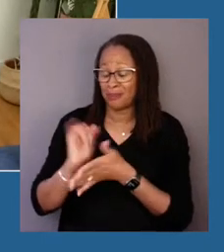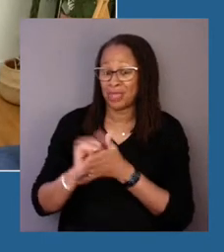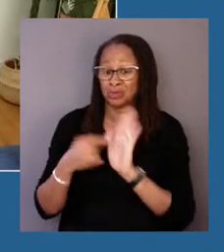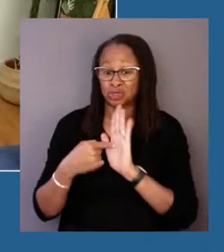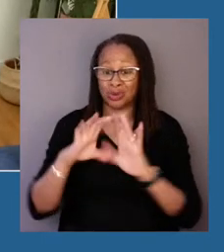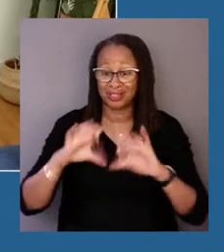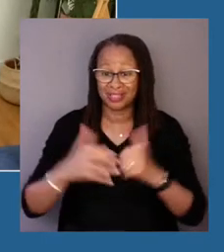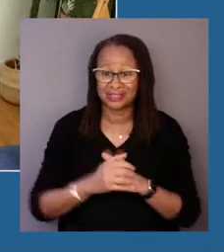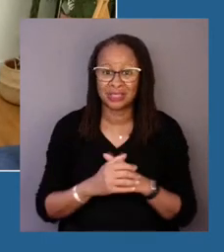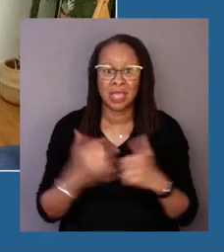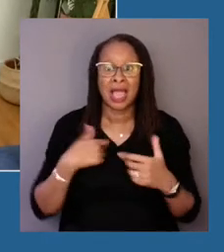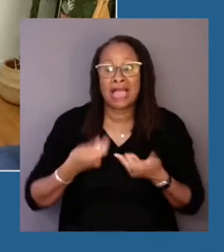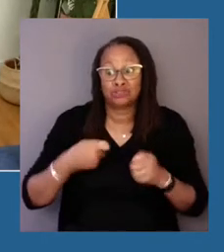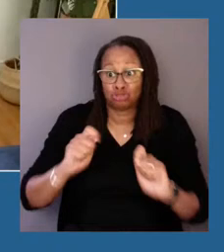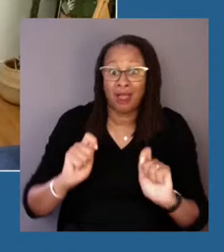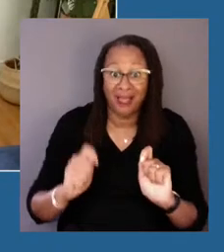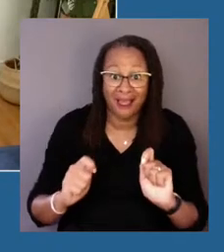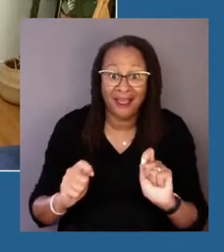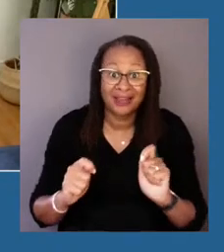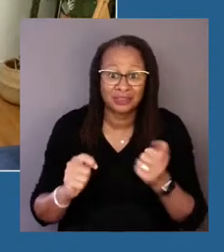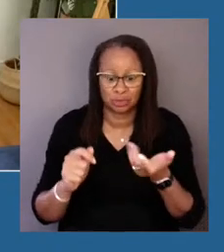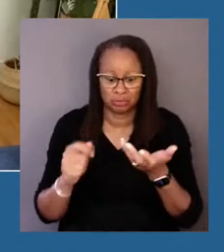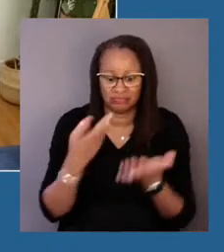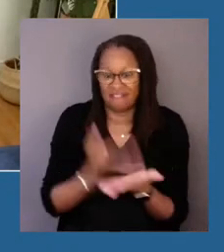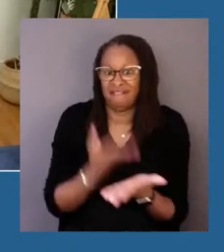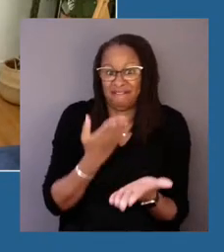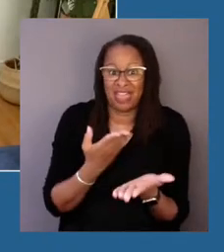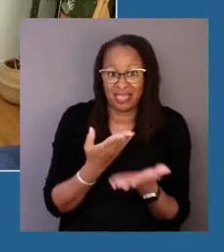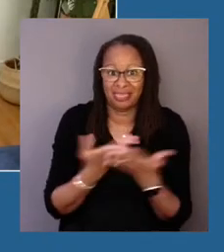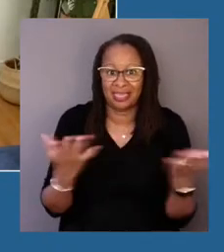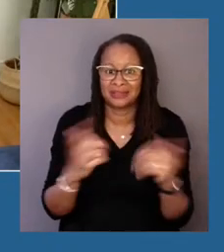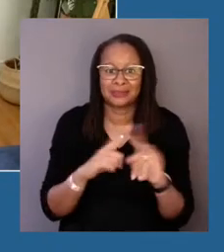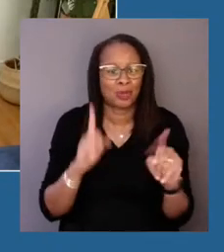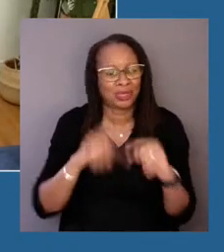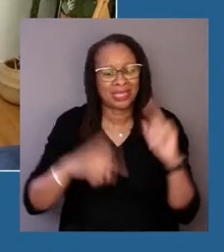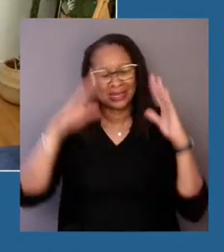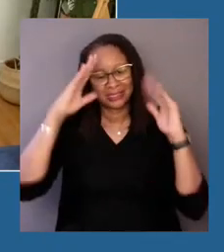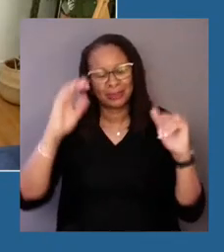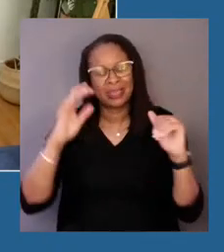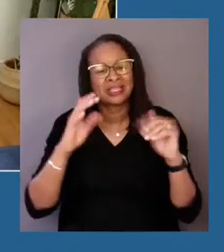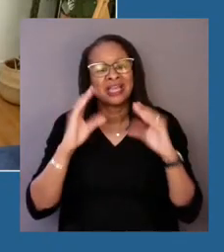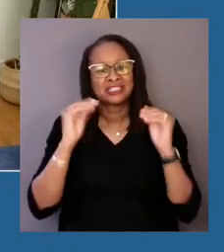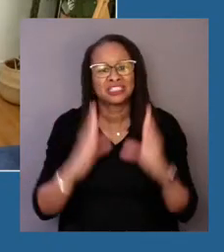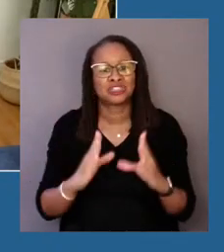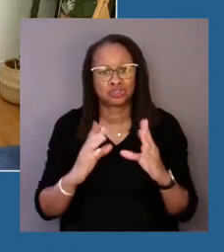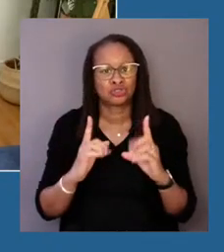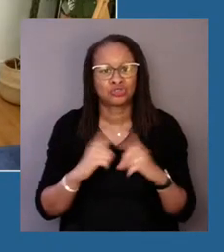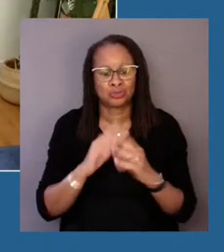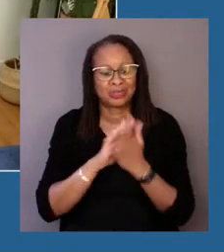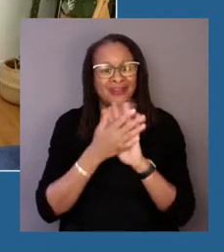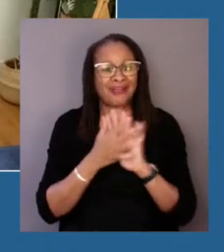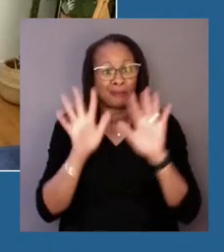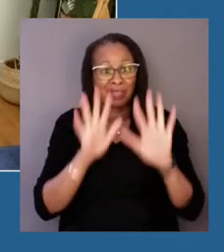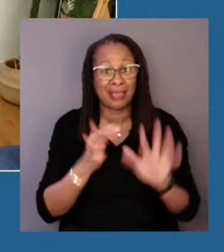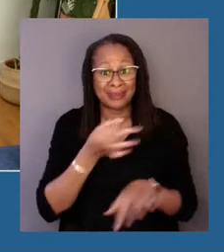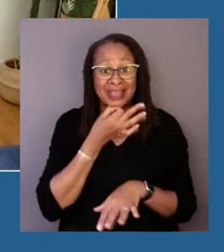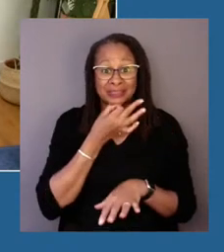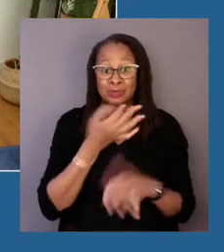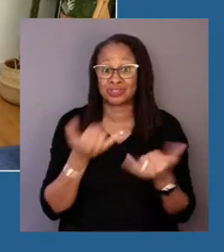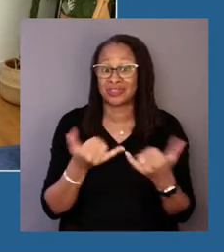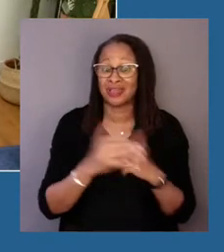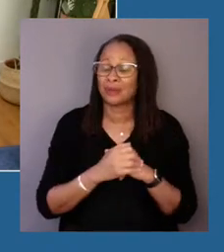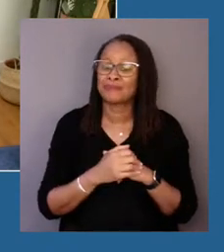Like I try to vet things, but like we can't expect teachers to all be climate experts and especially to be like